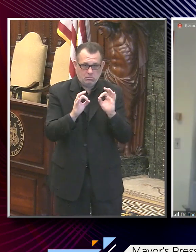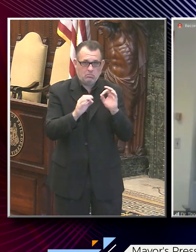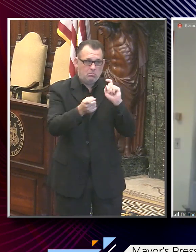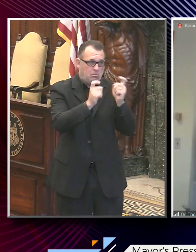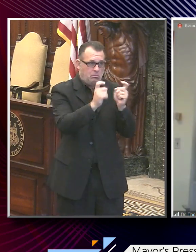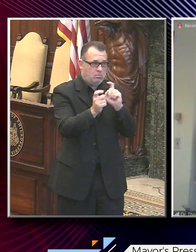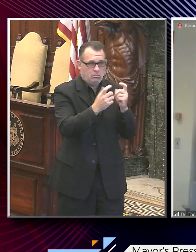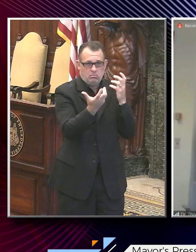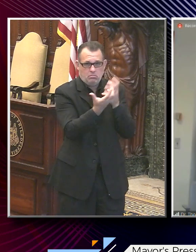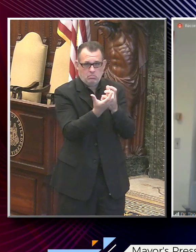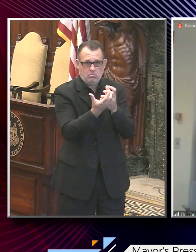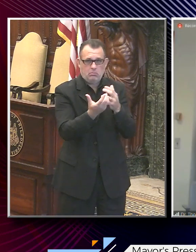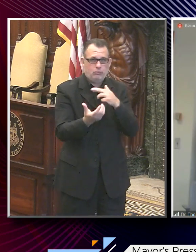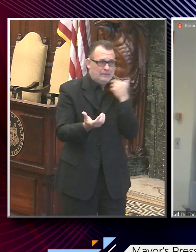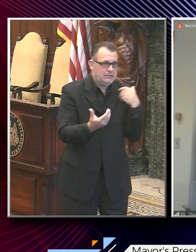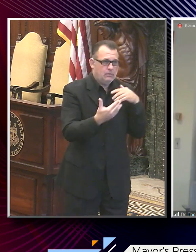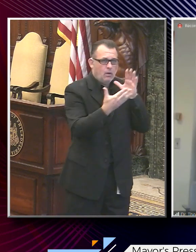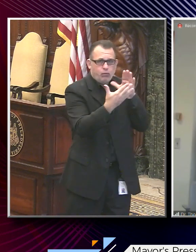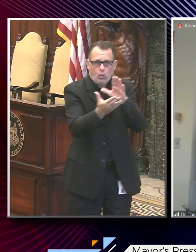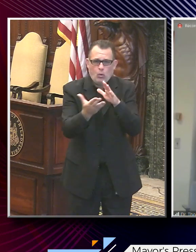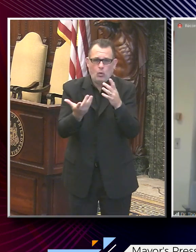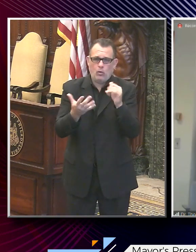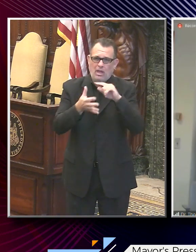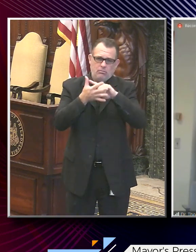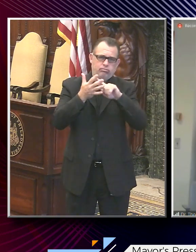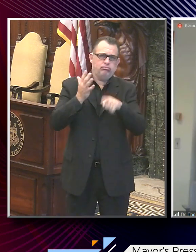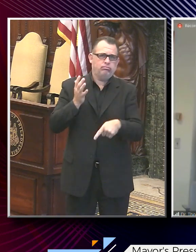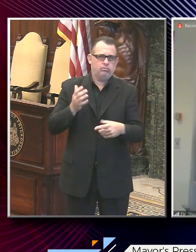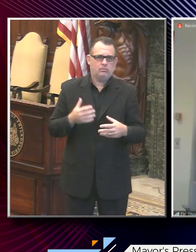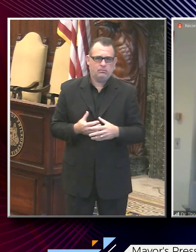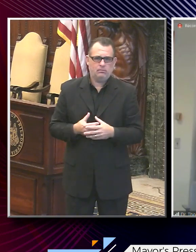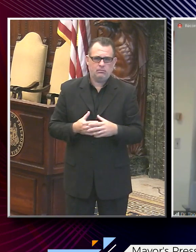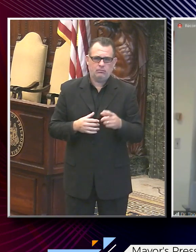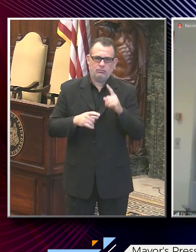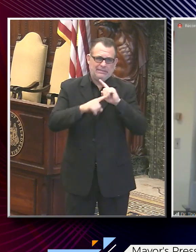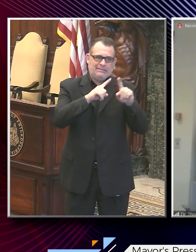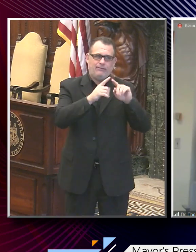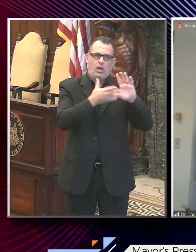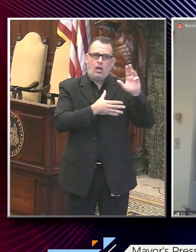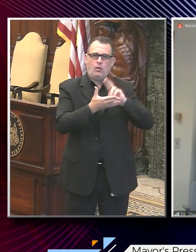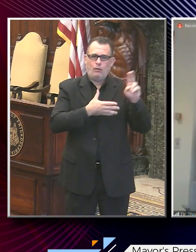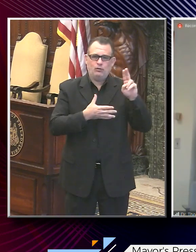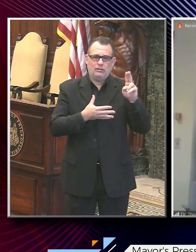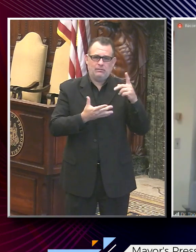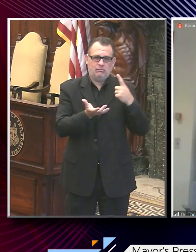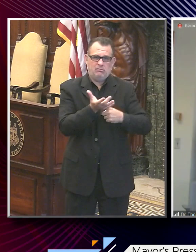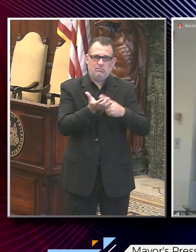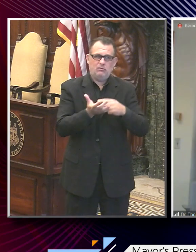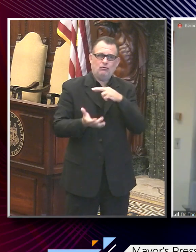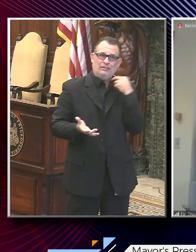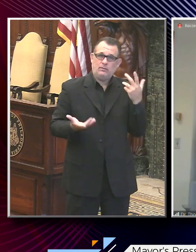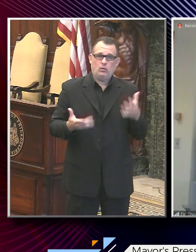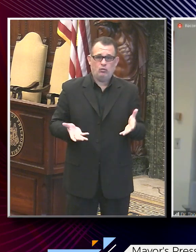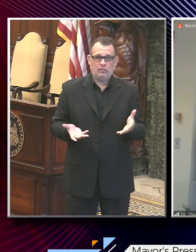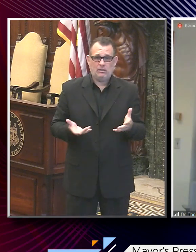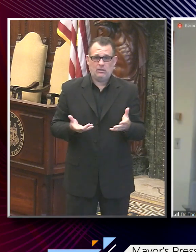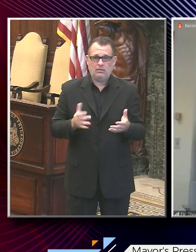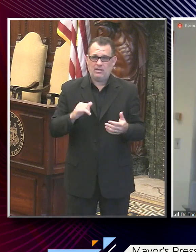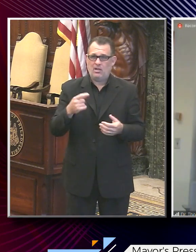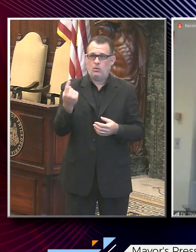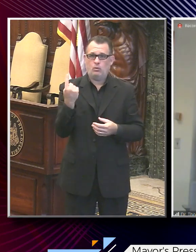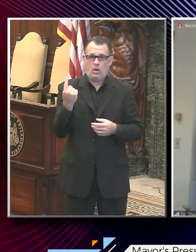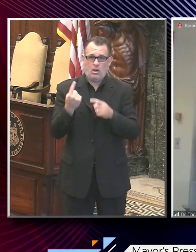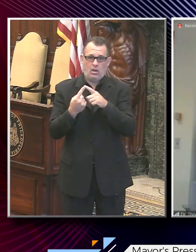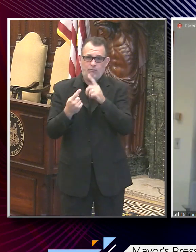risk in a number of particularly risky settings within an overall college or university. There is one that is difficult for the colleges